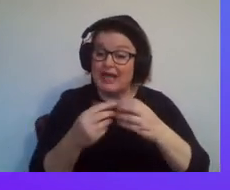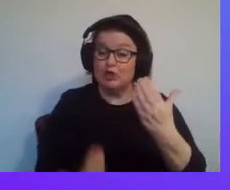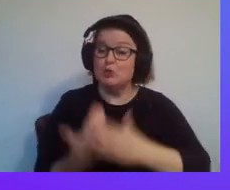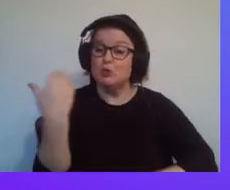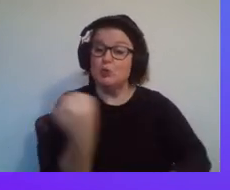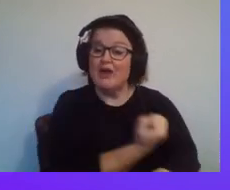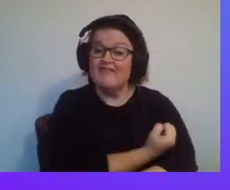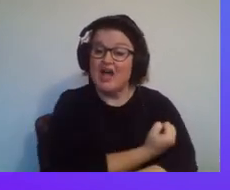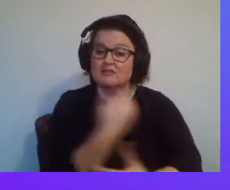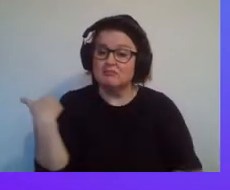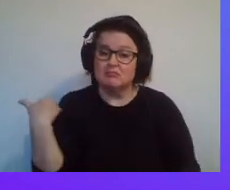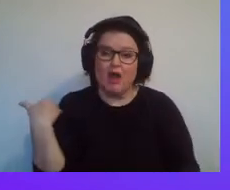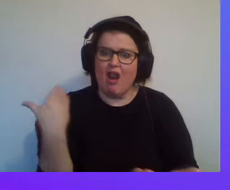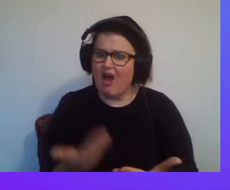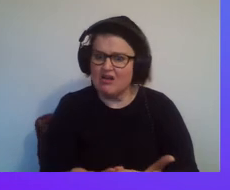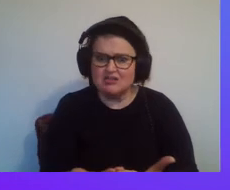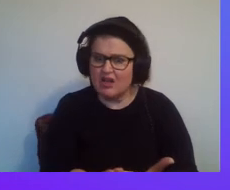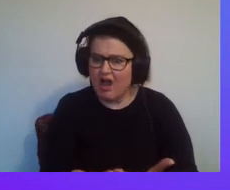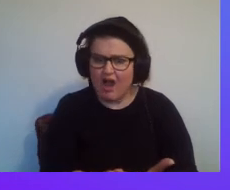with necessarily